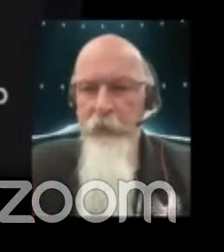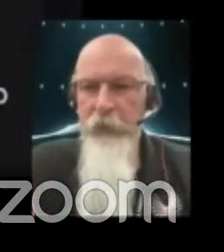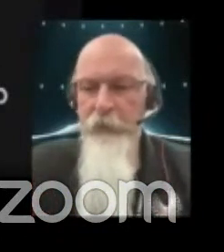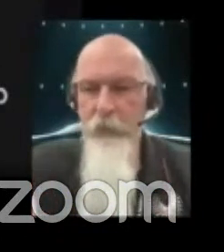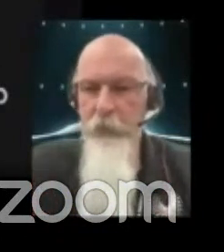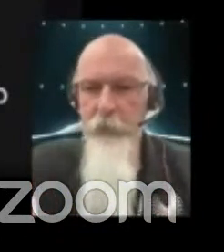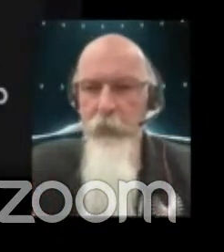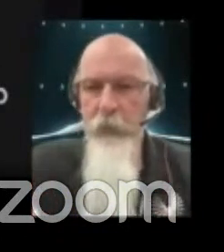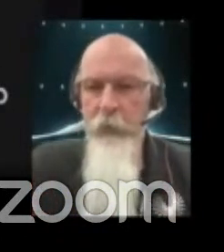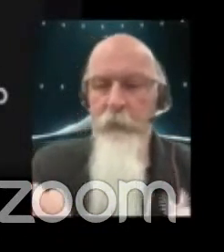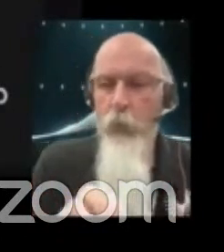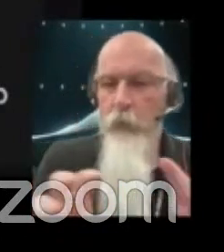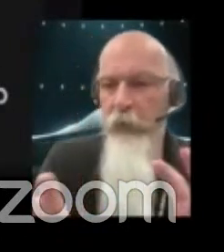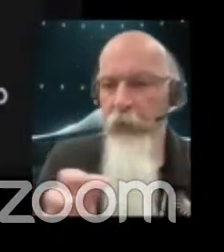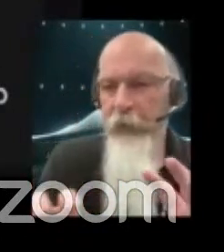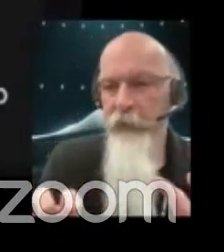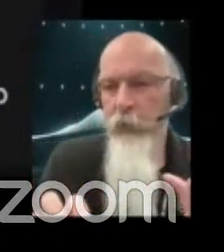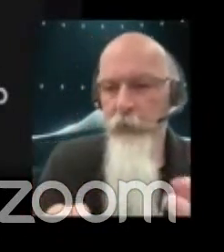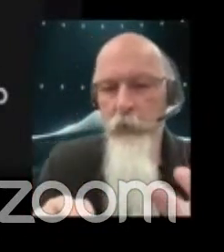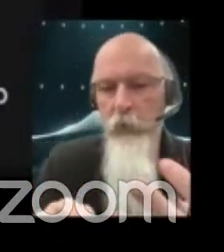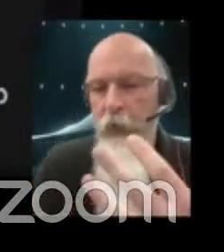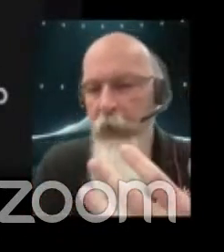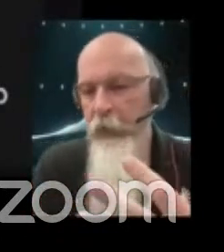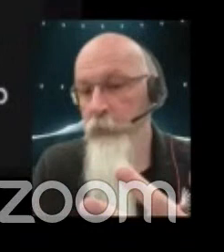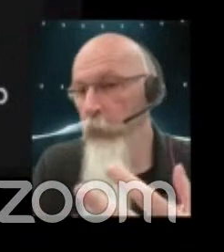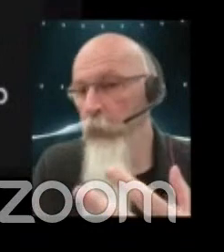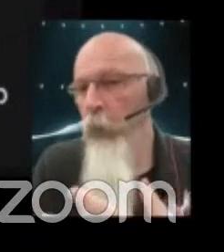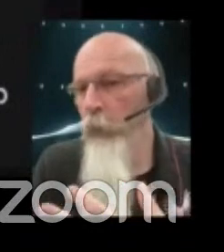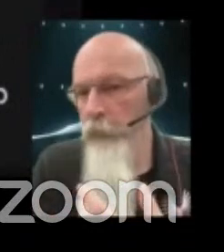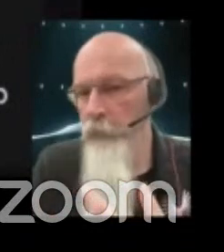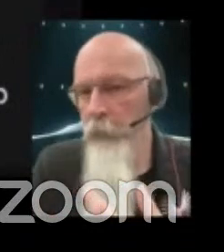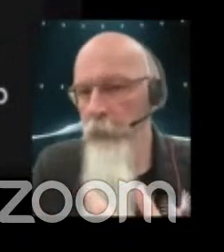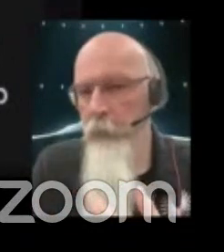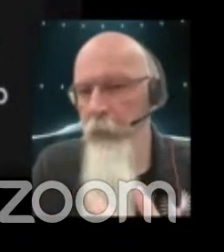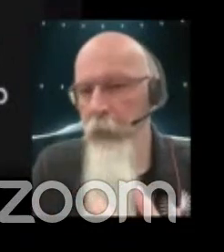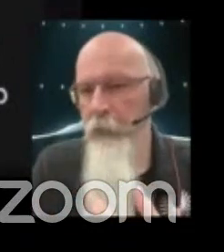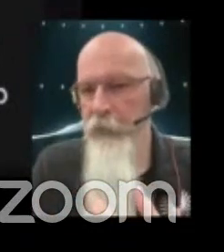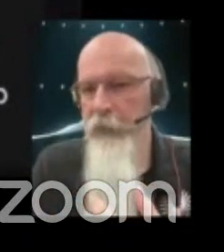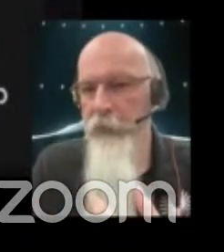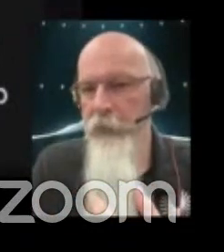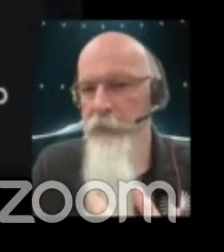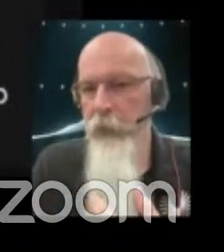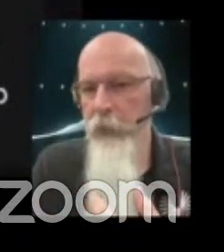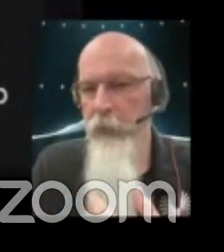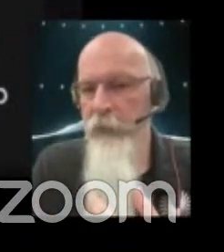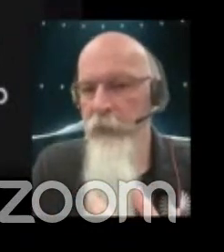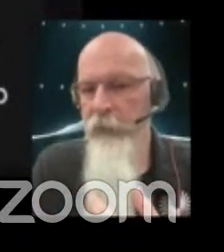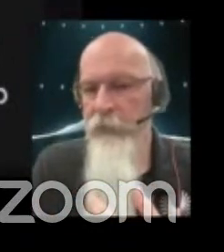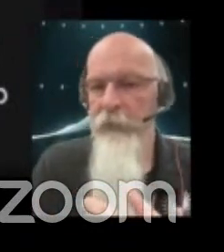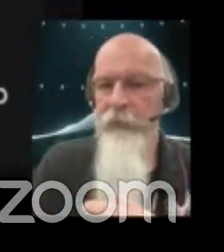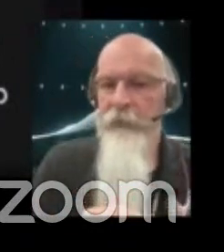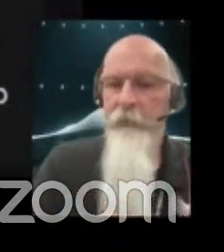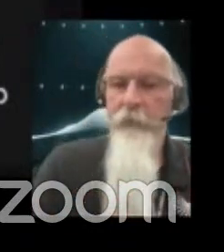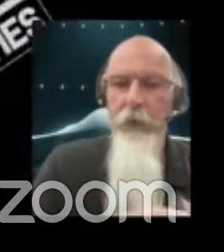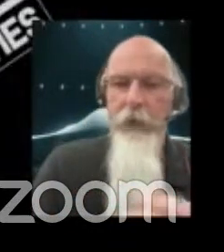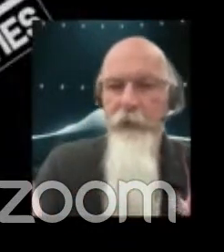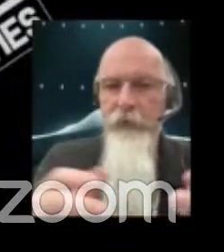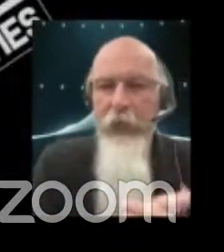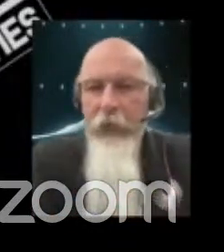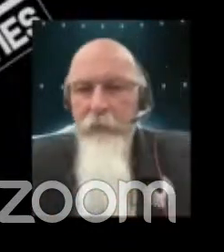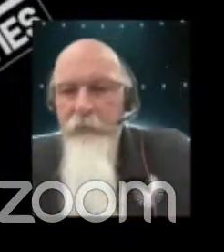keyboards behind the scenes on this one we really need to ask what are the ethics what are the morals with the people behind the scenes on this one